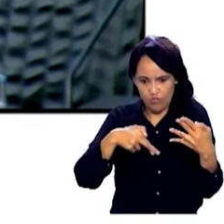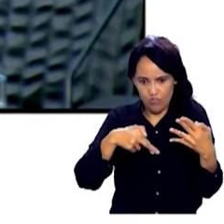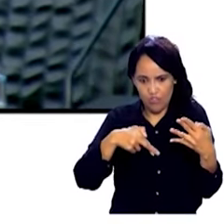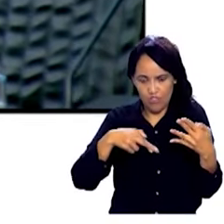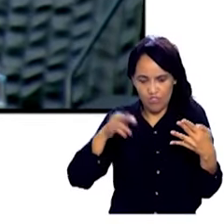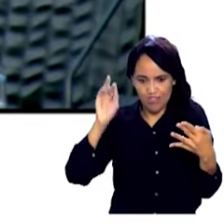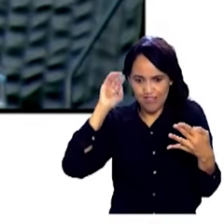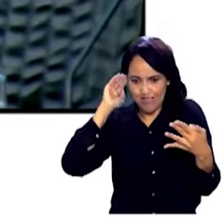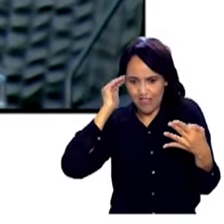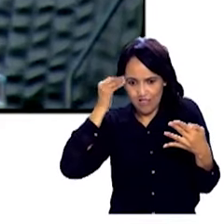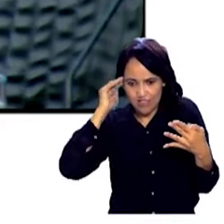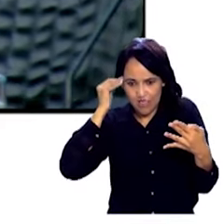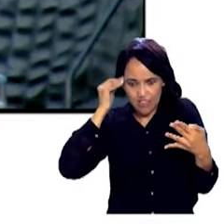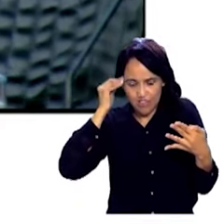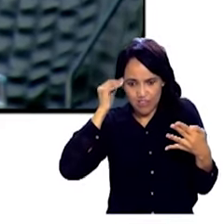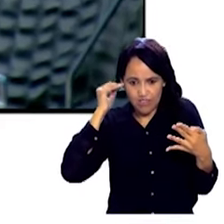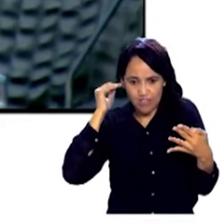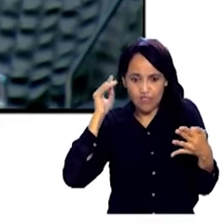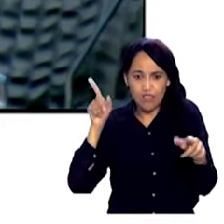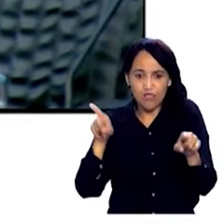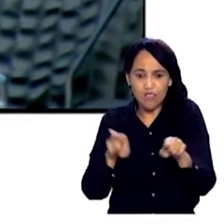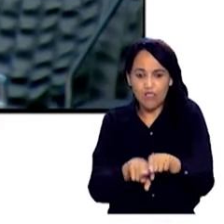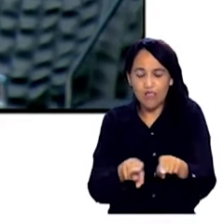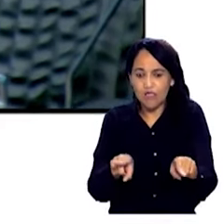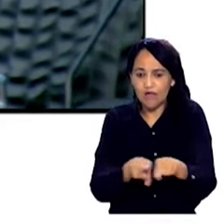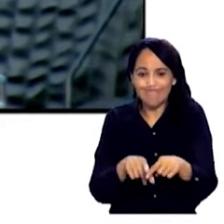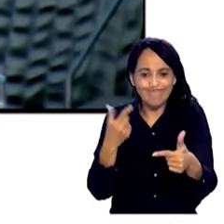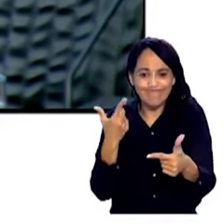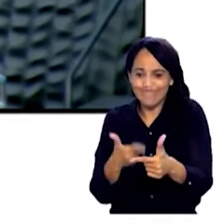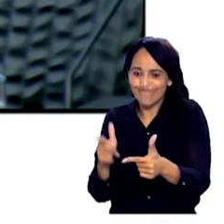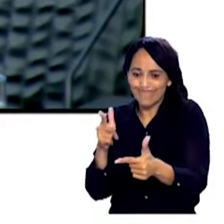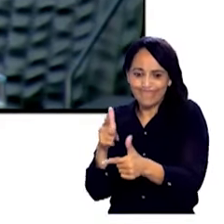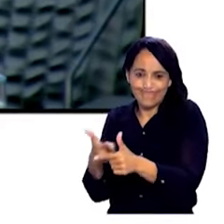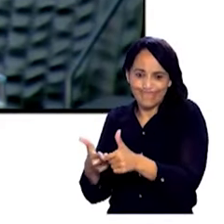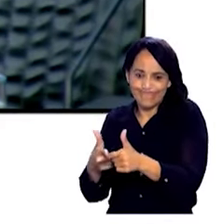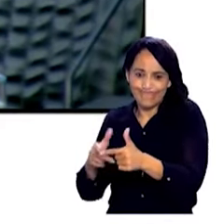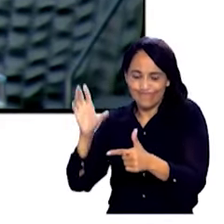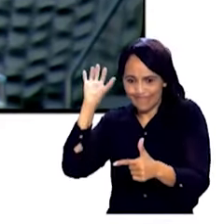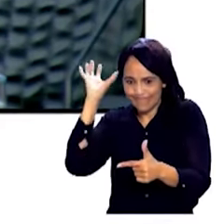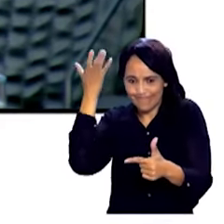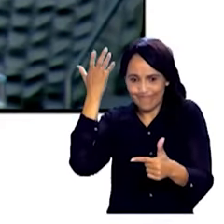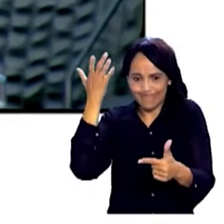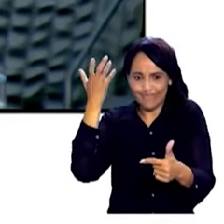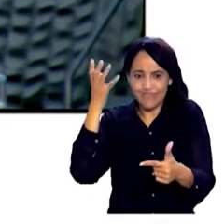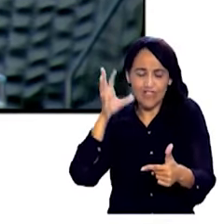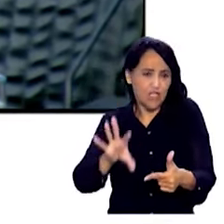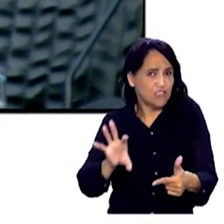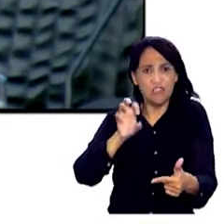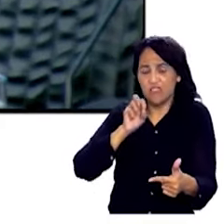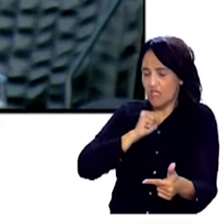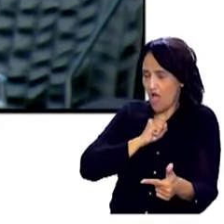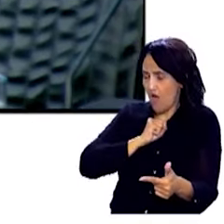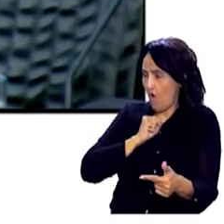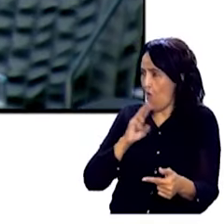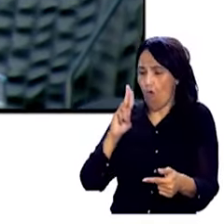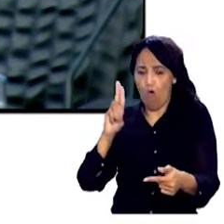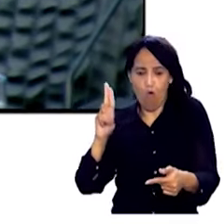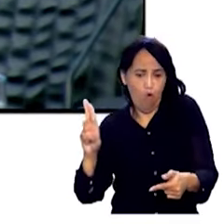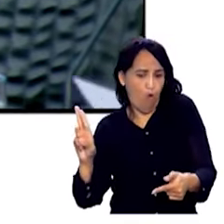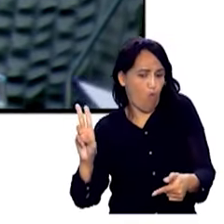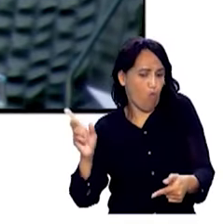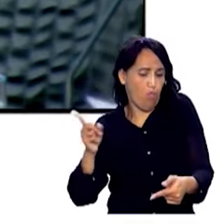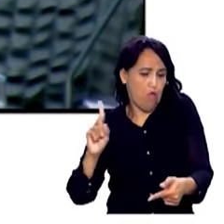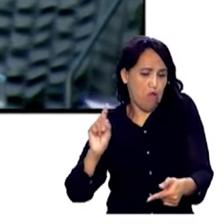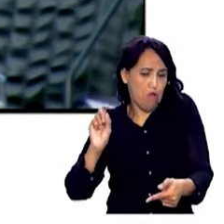justices and It generally Will Grant only if the issue presented is of unusual importance or has